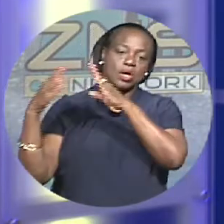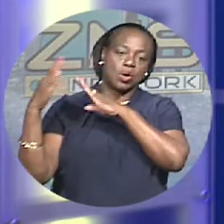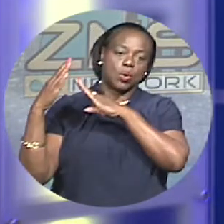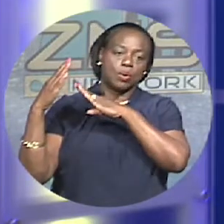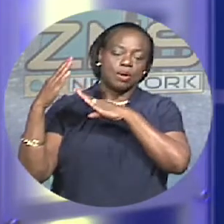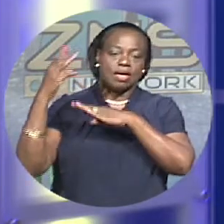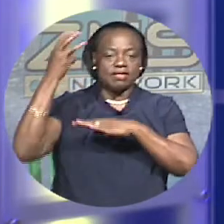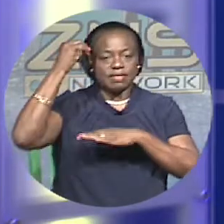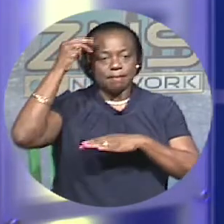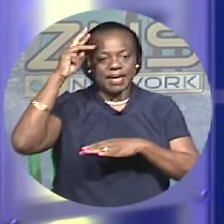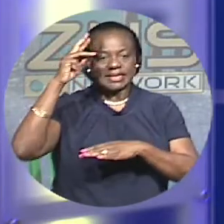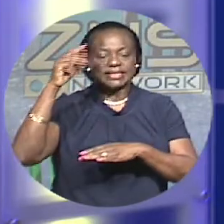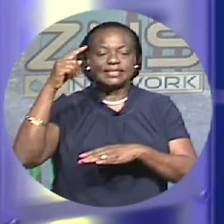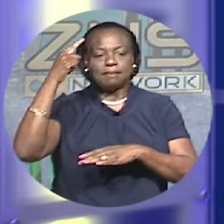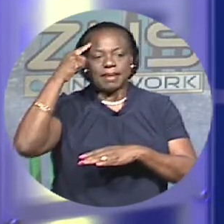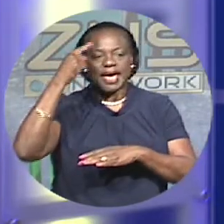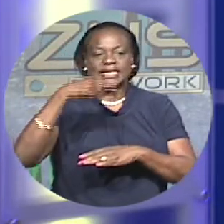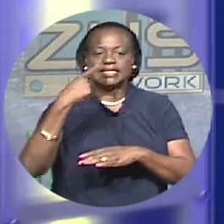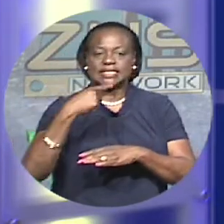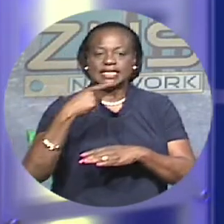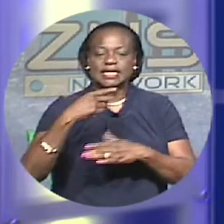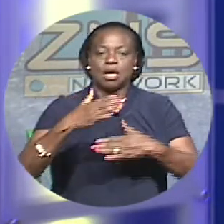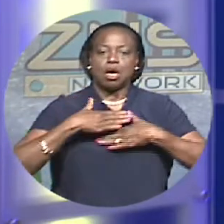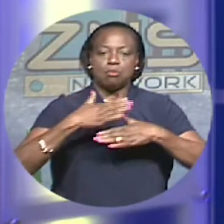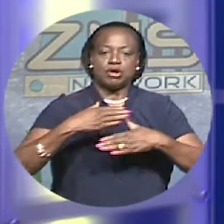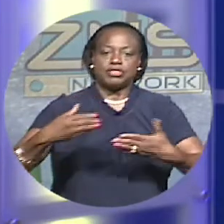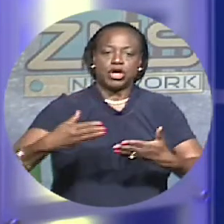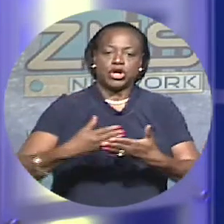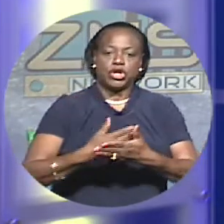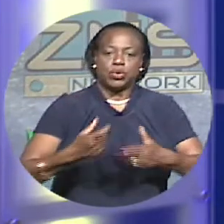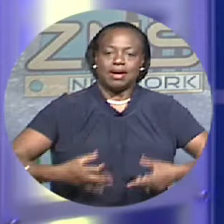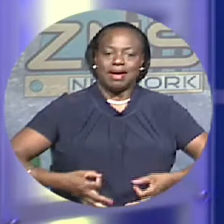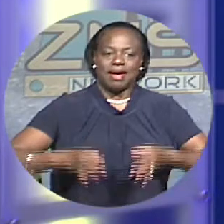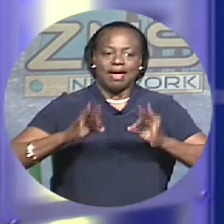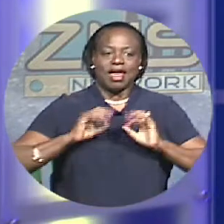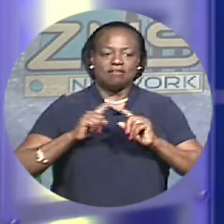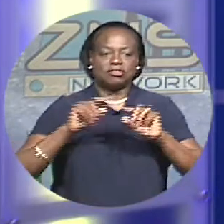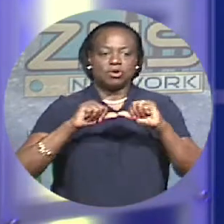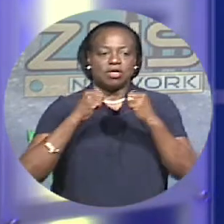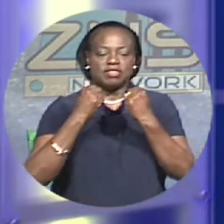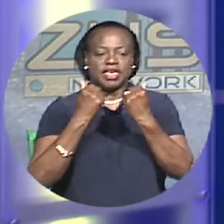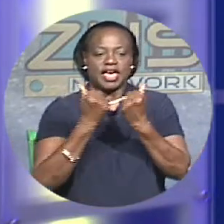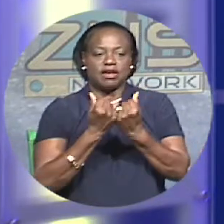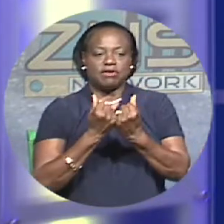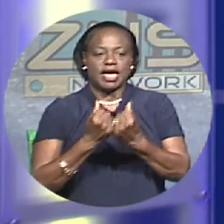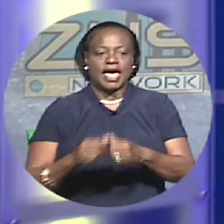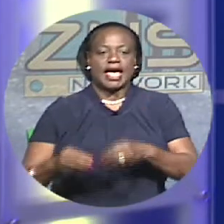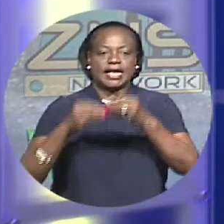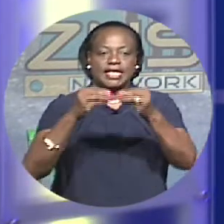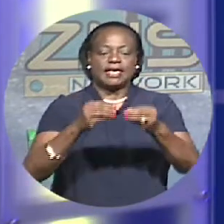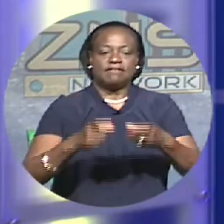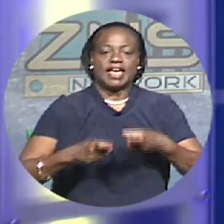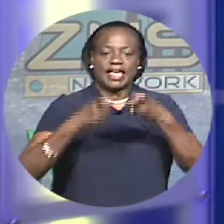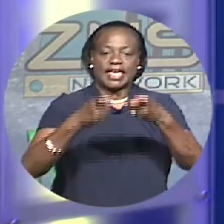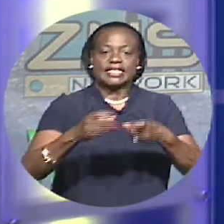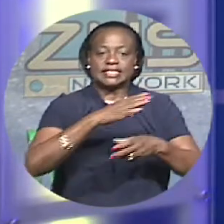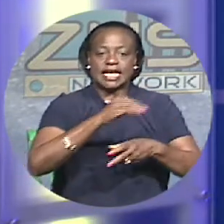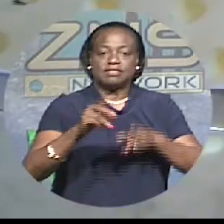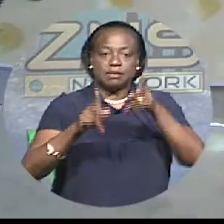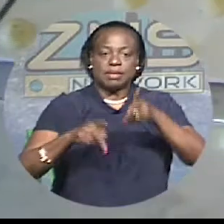breathing new life into the area as it seeks to give both guests and residents an authentic experience. Here is Siaskar